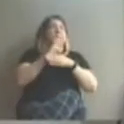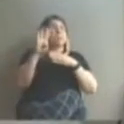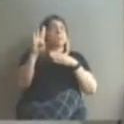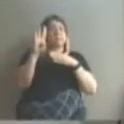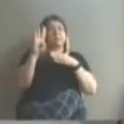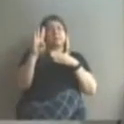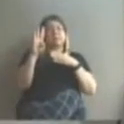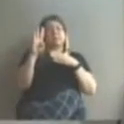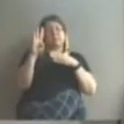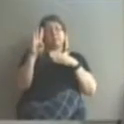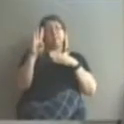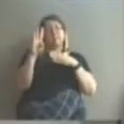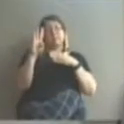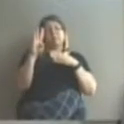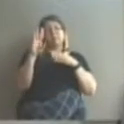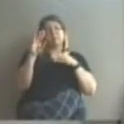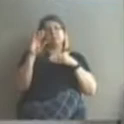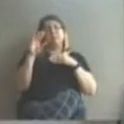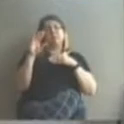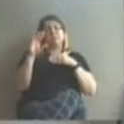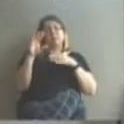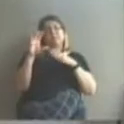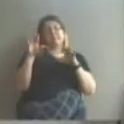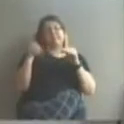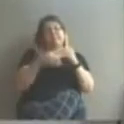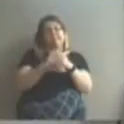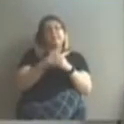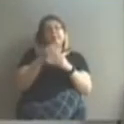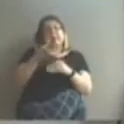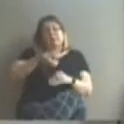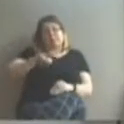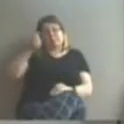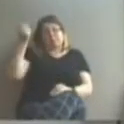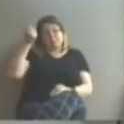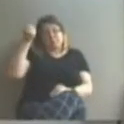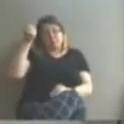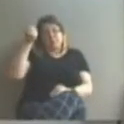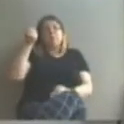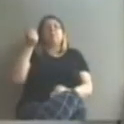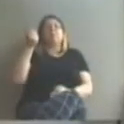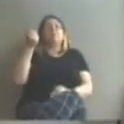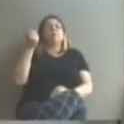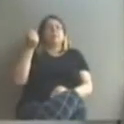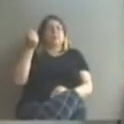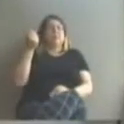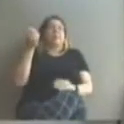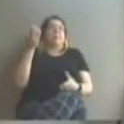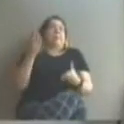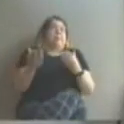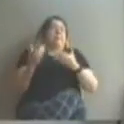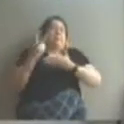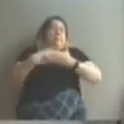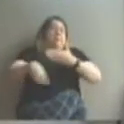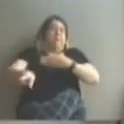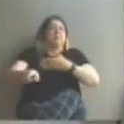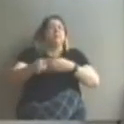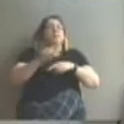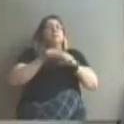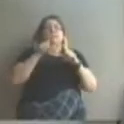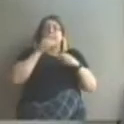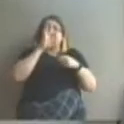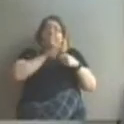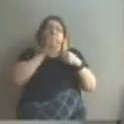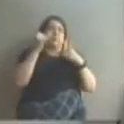business officer position be pulled down and come back to the board potentially in 2 weeks, but to not vote on